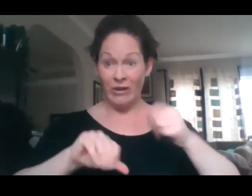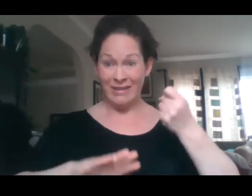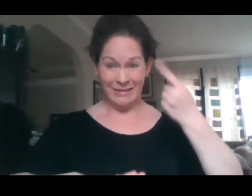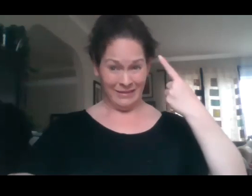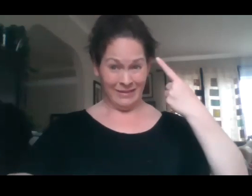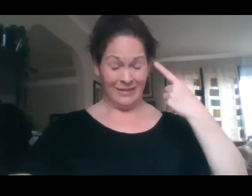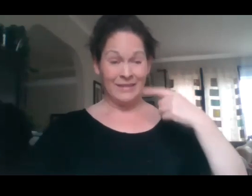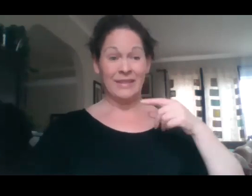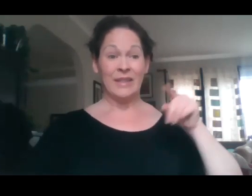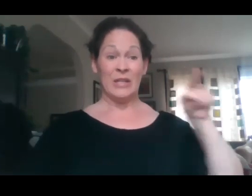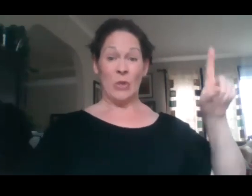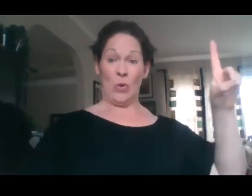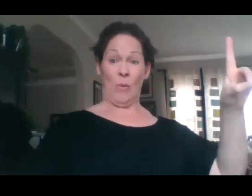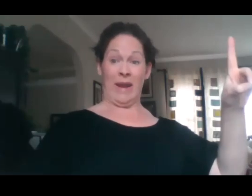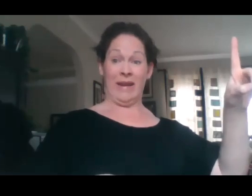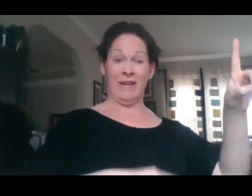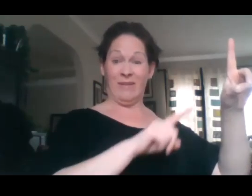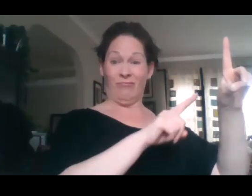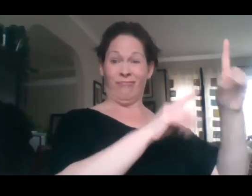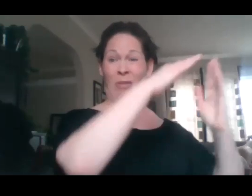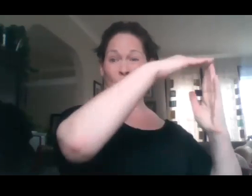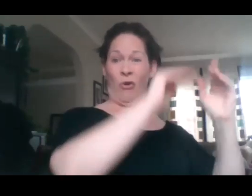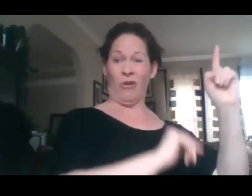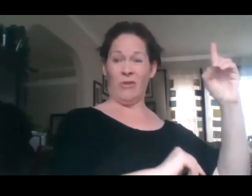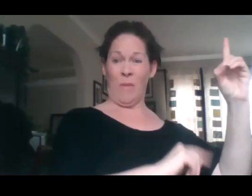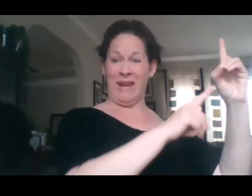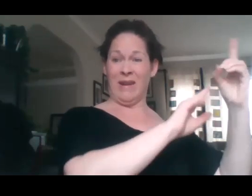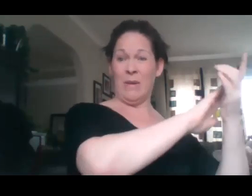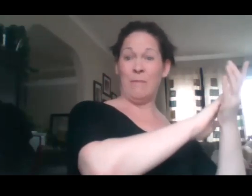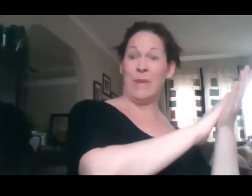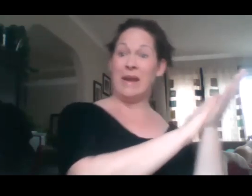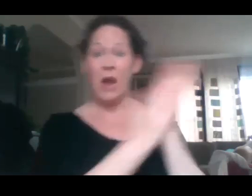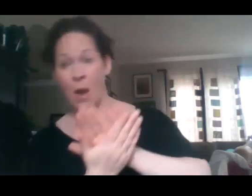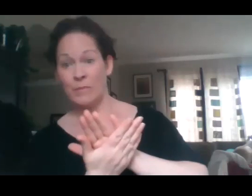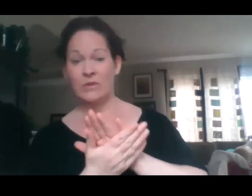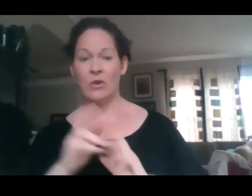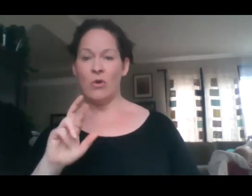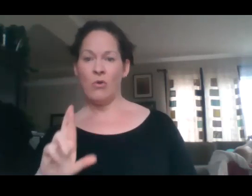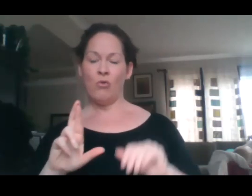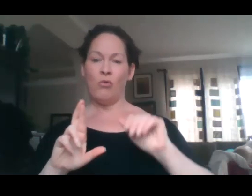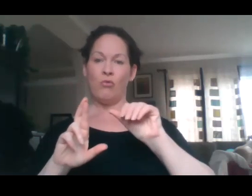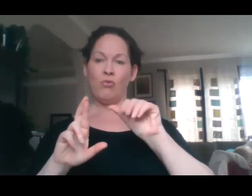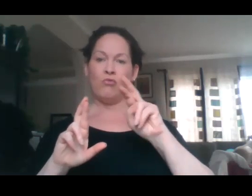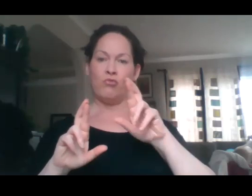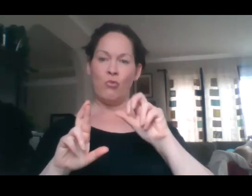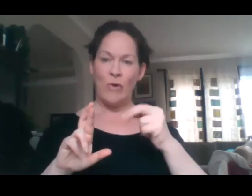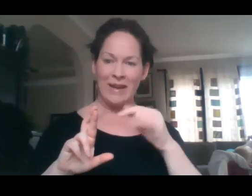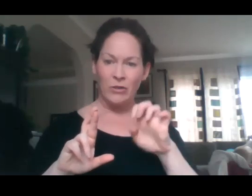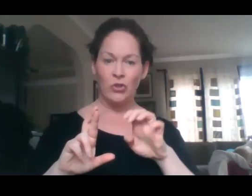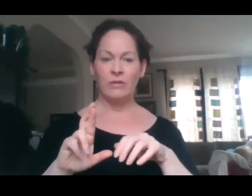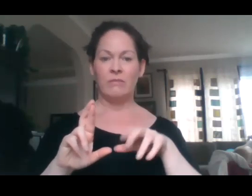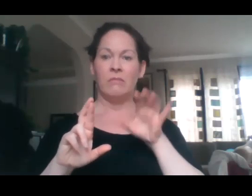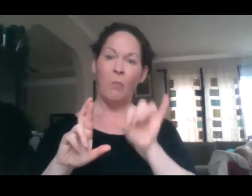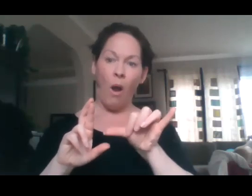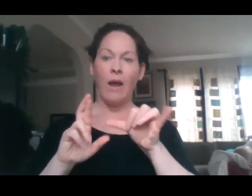see me have a tendency to put x because it's some element that makes this thing. But for right now, since we're talking in xy graphs, I'll keep